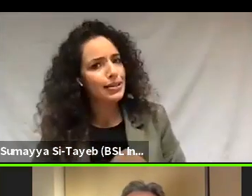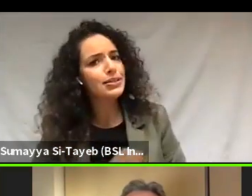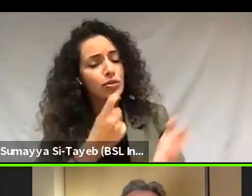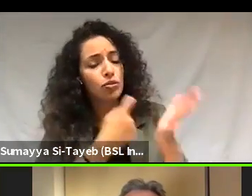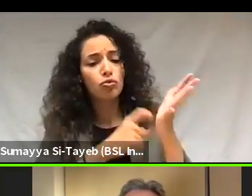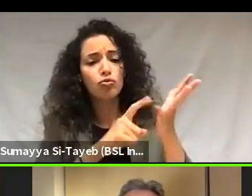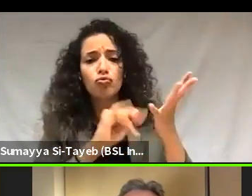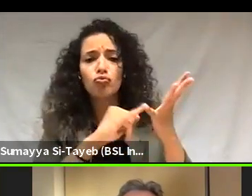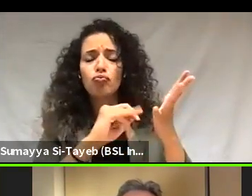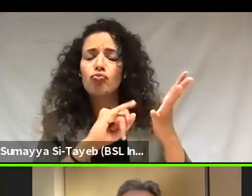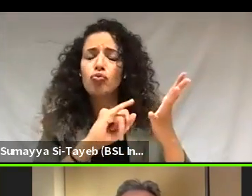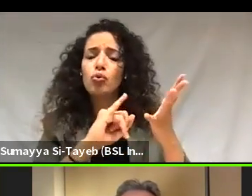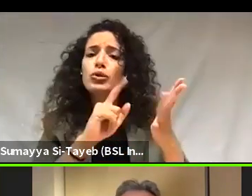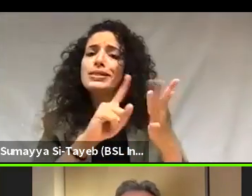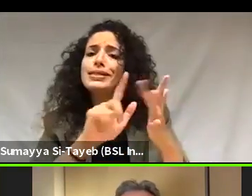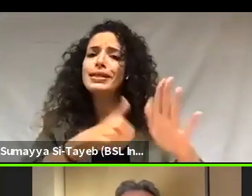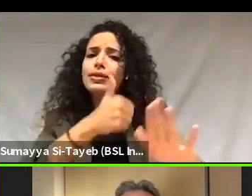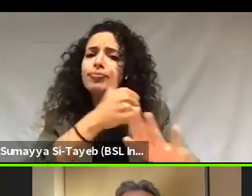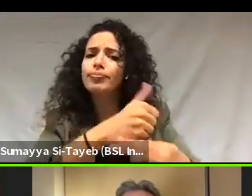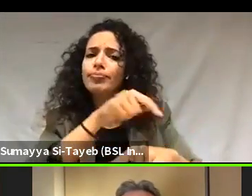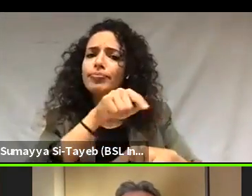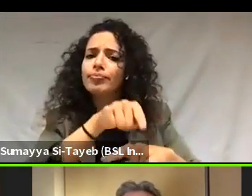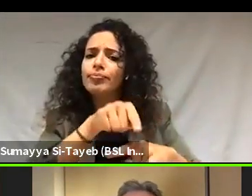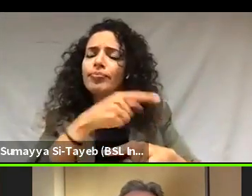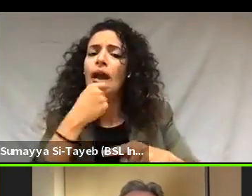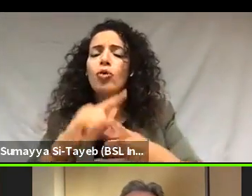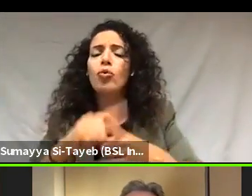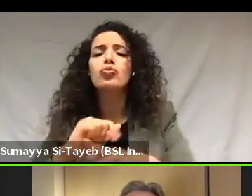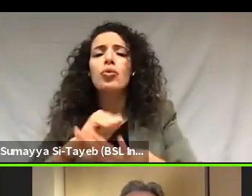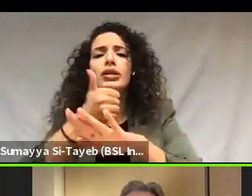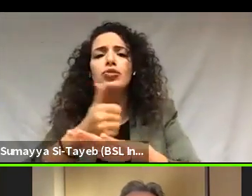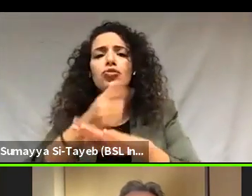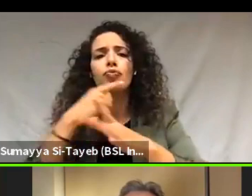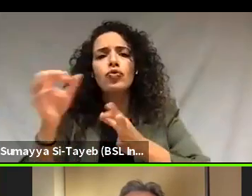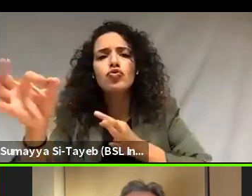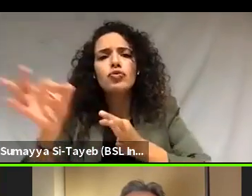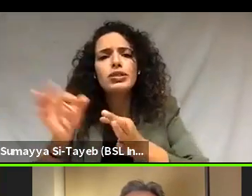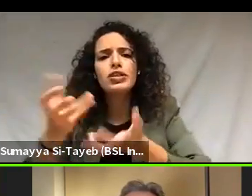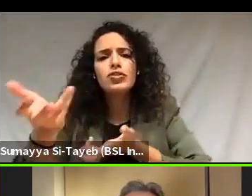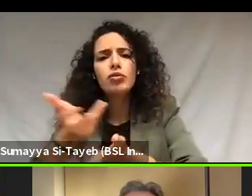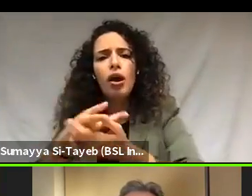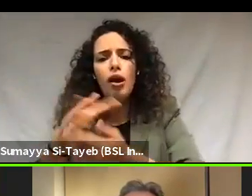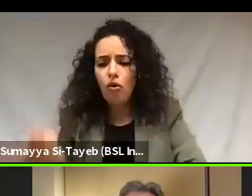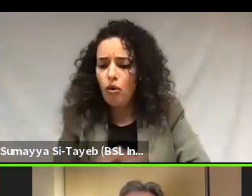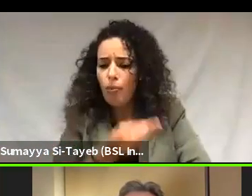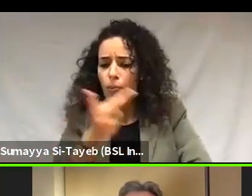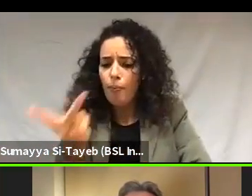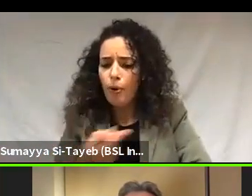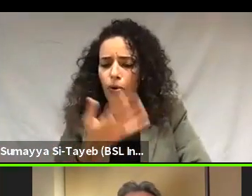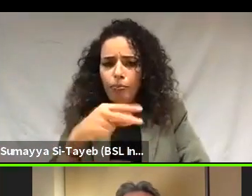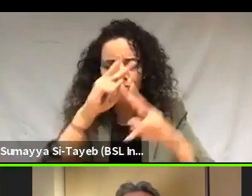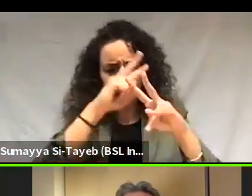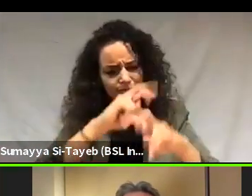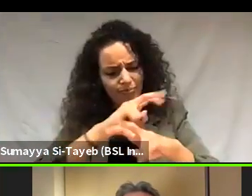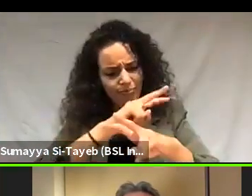of the Institute of Strategic Dialogue. They've done a lot, for example, there on far-right extremism.